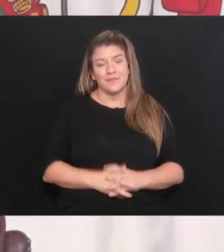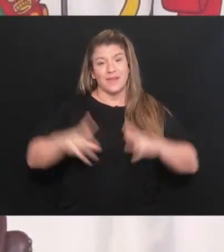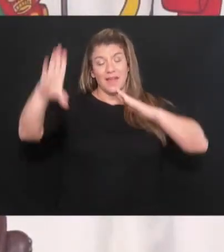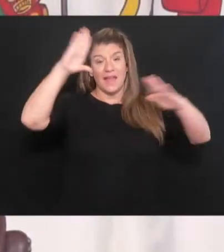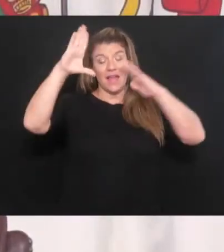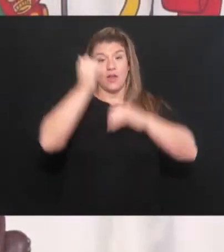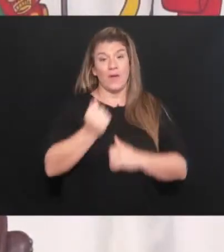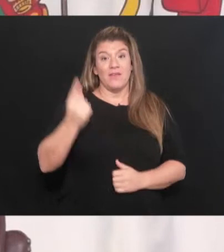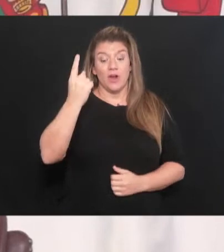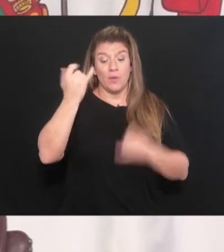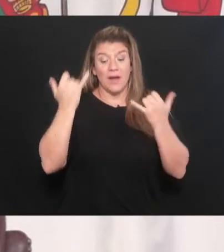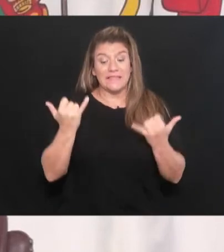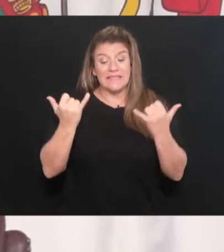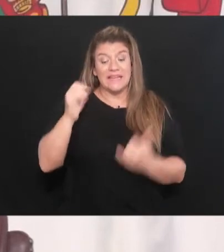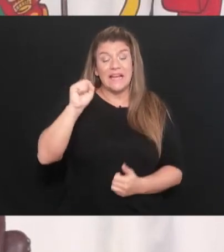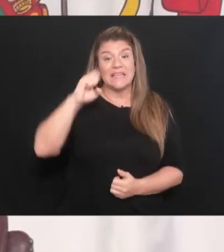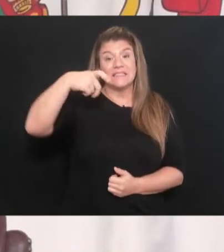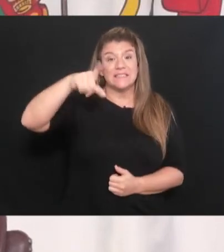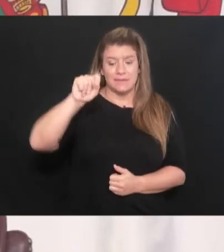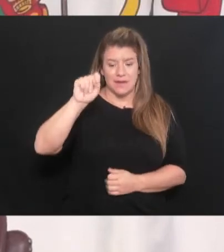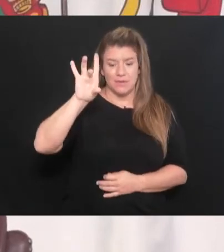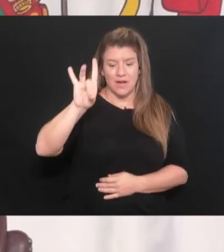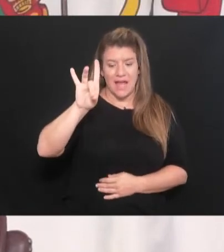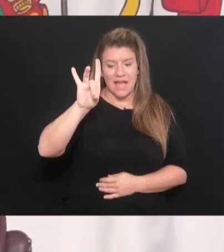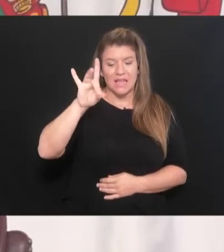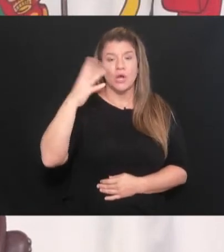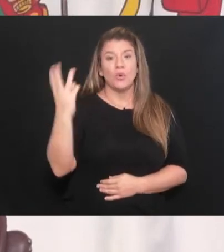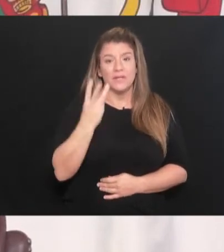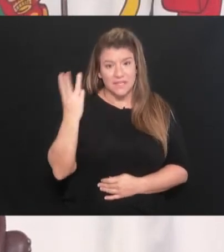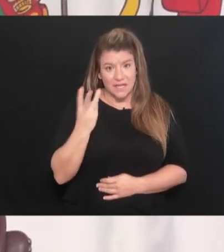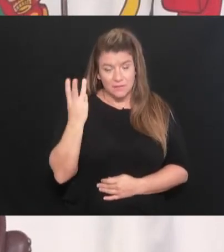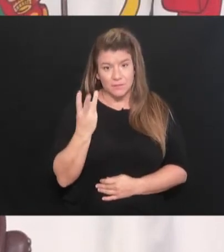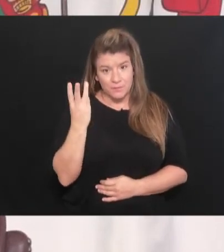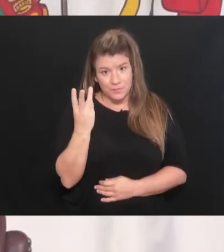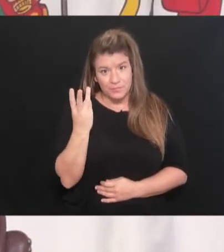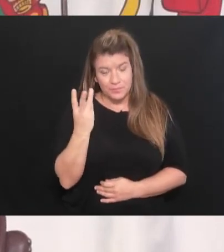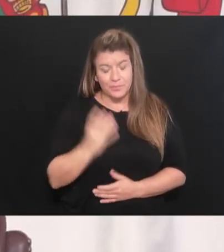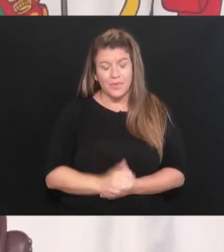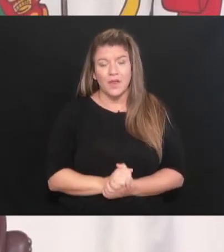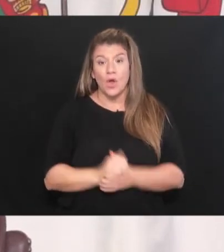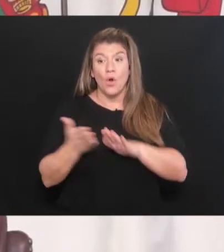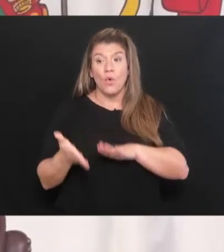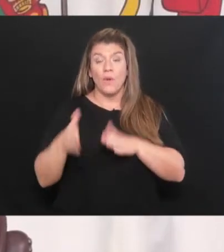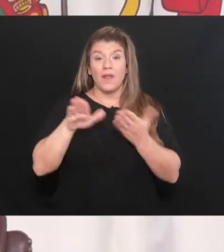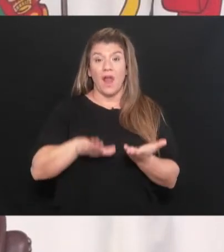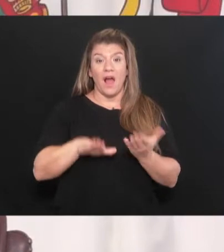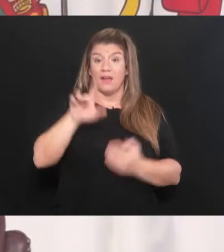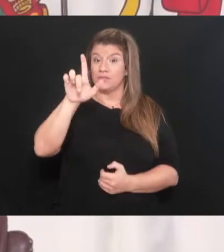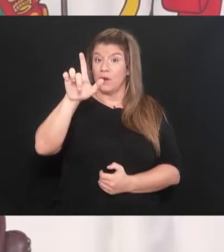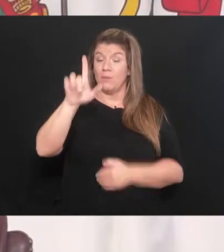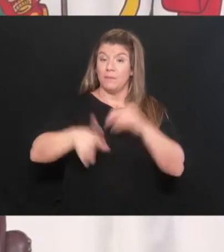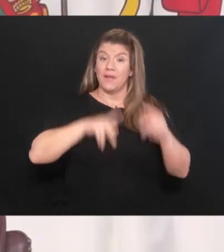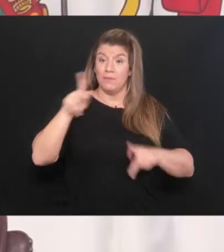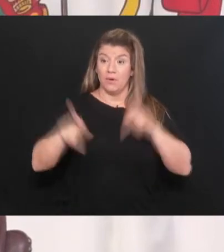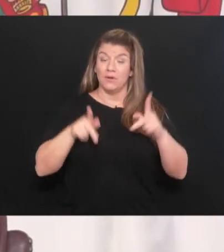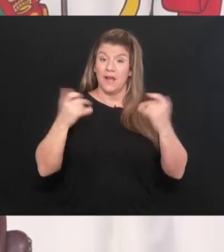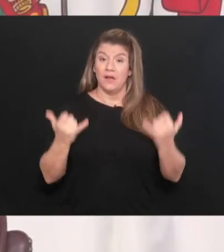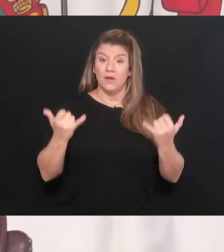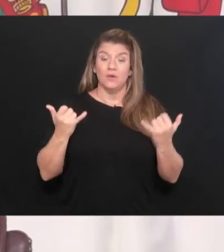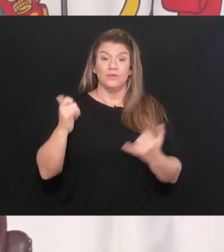Hello, everyone. It's September the 8th on Wednesday. We've lost another 21 people in West